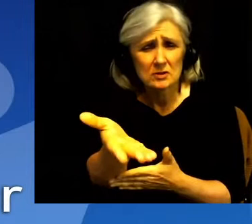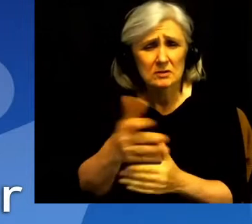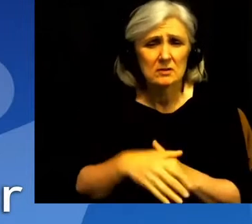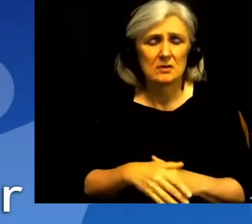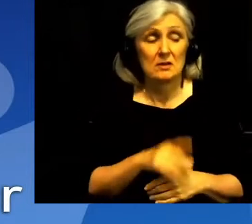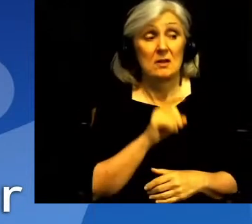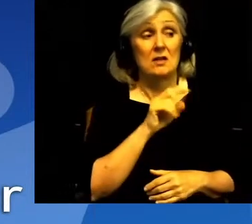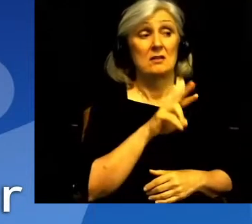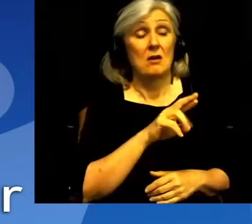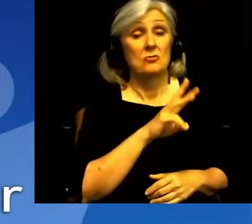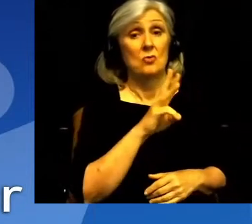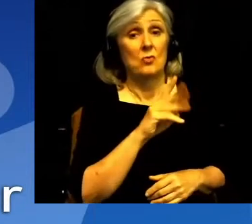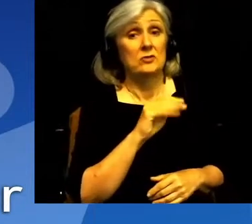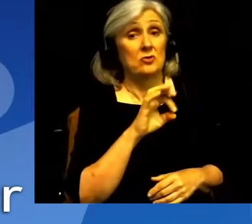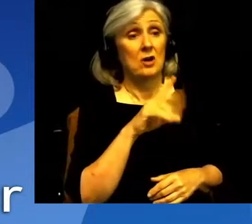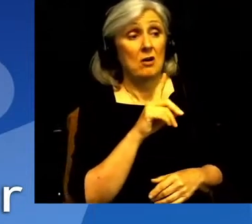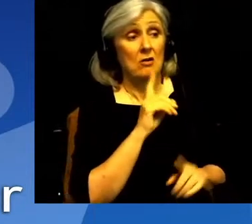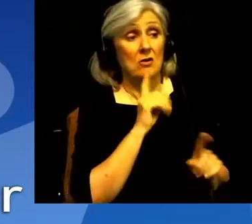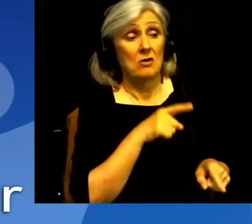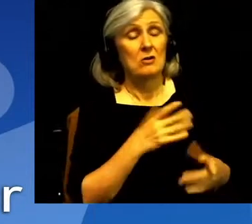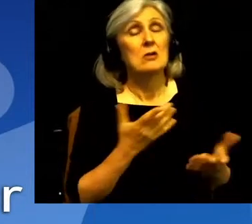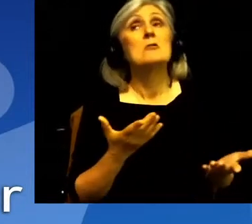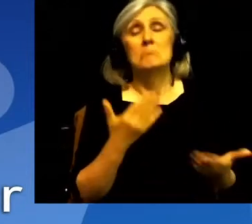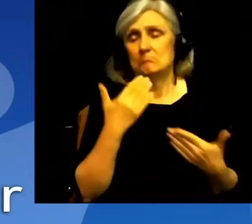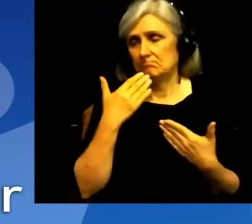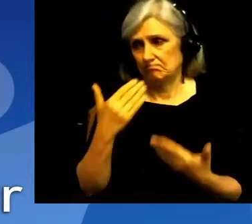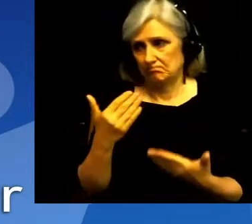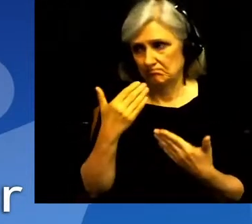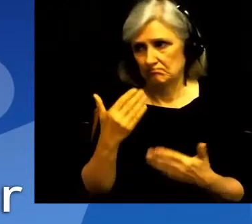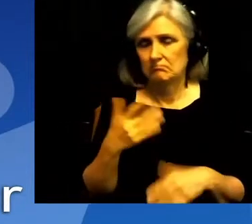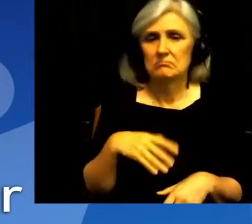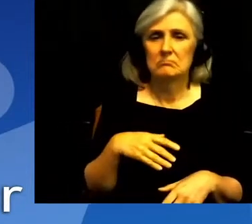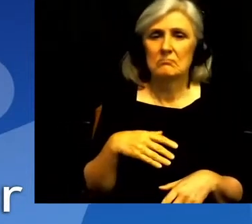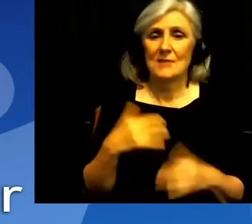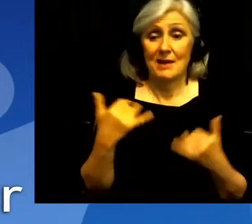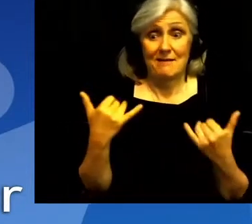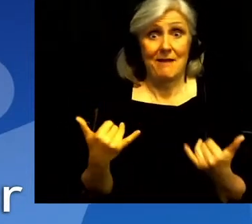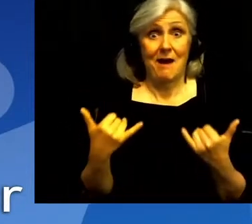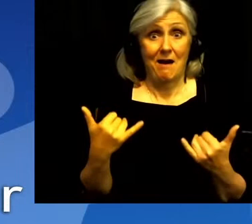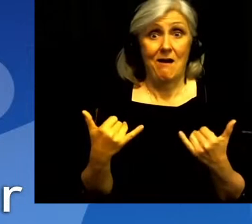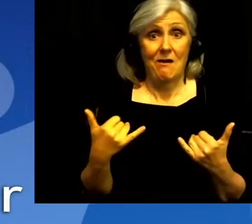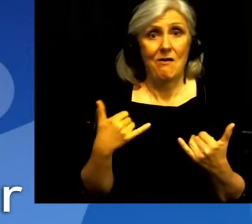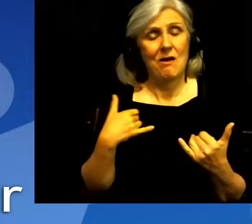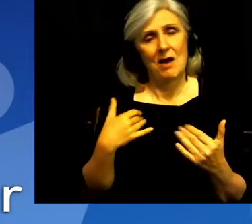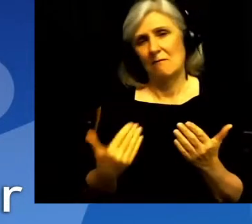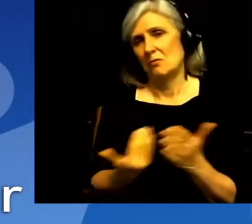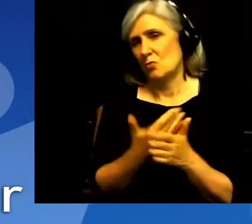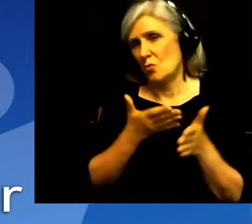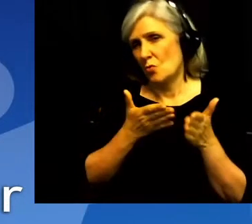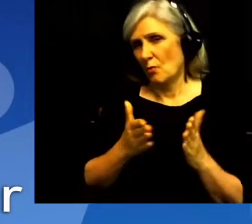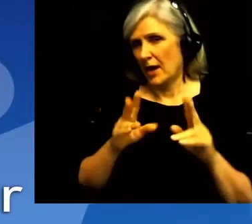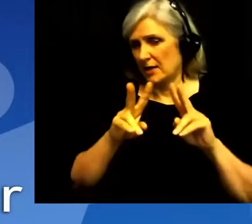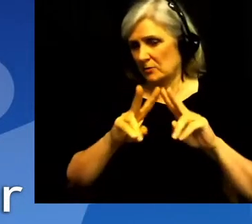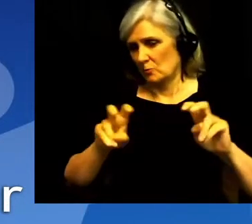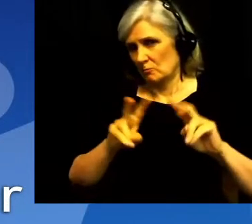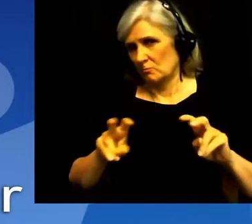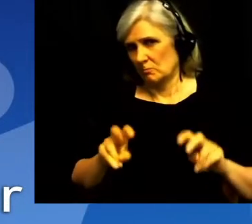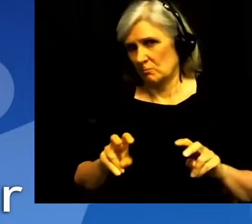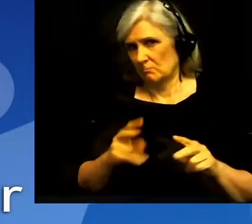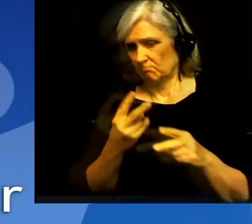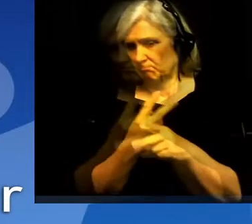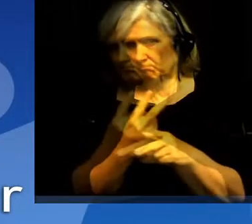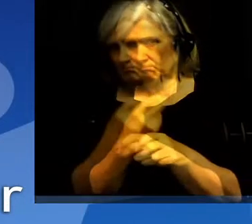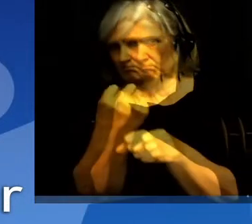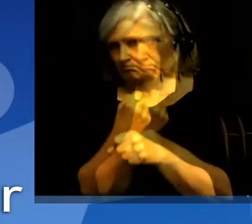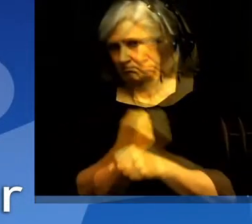couple of sources of data now that we didn't have a year ago that can address that. And there's been a few different sources